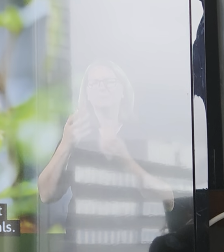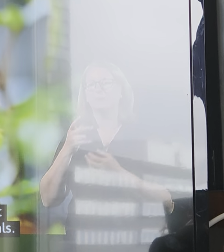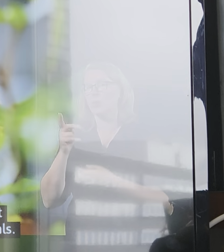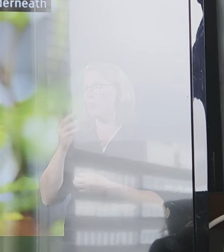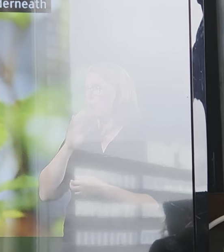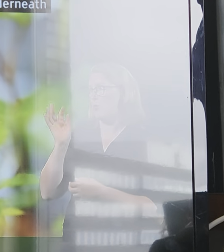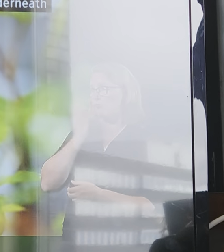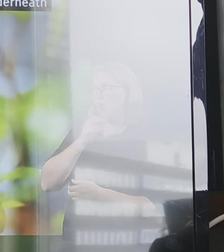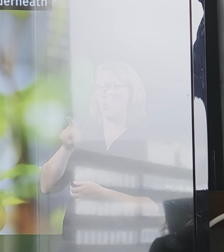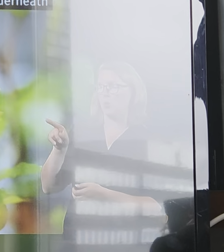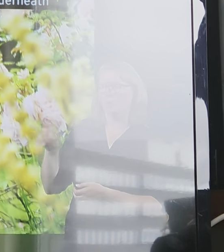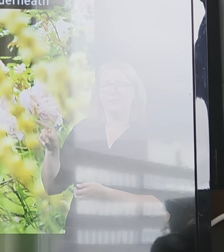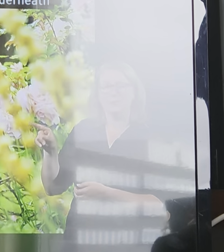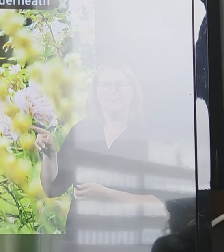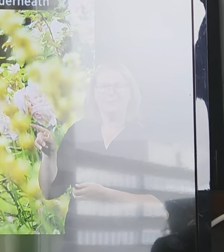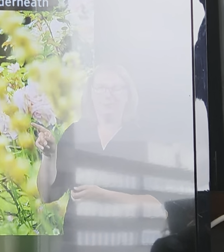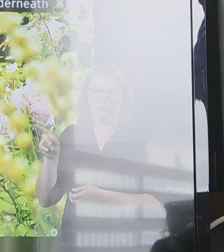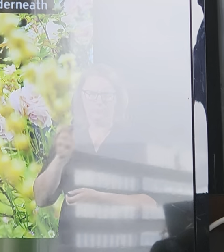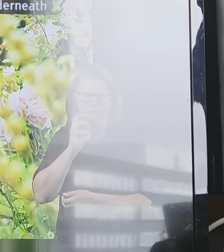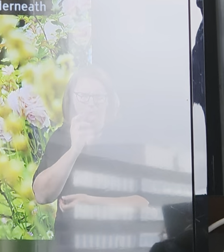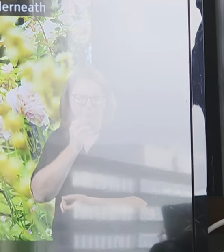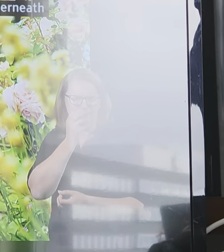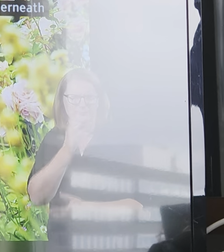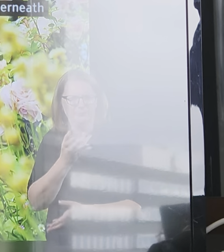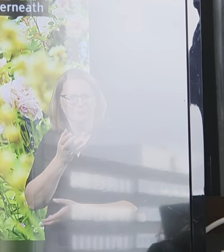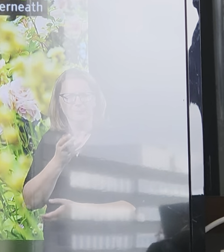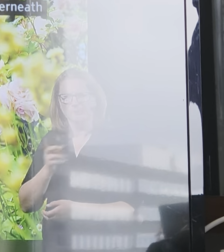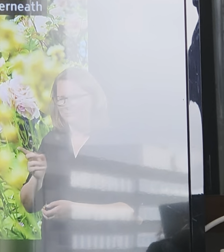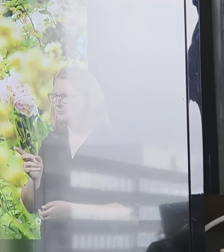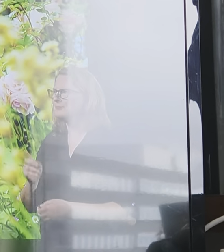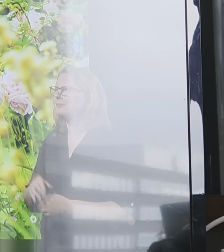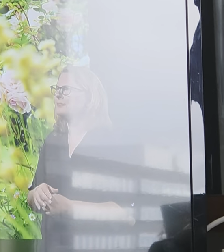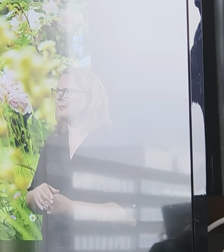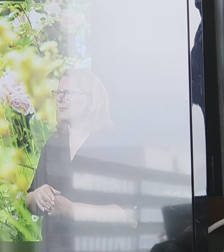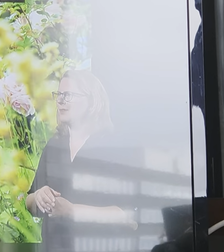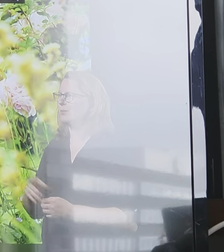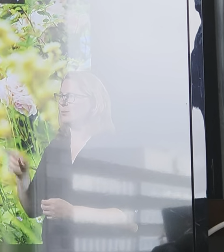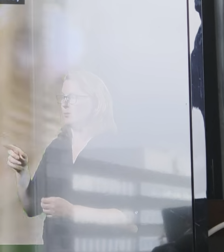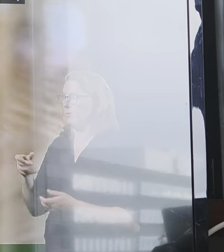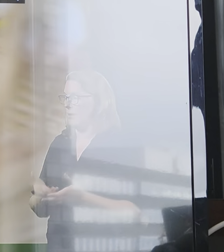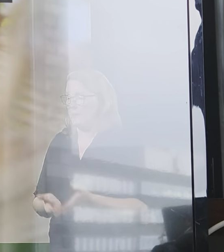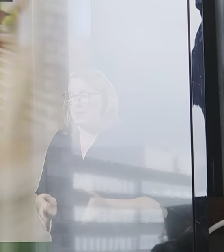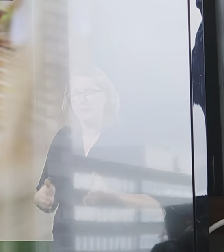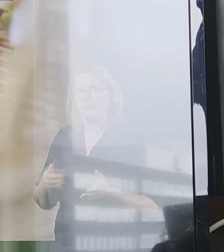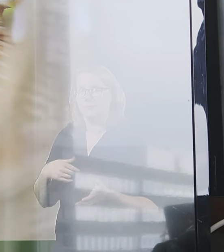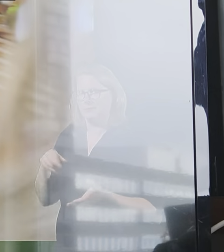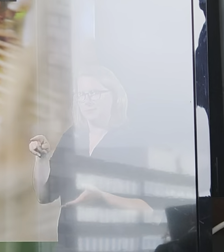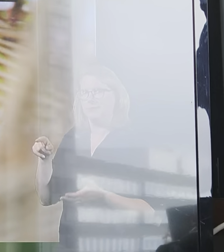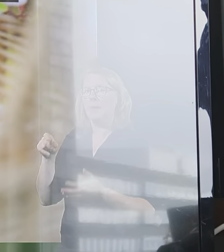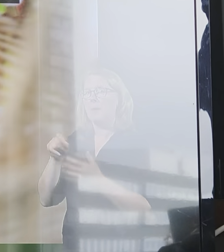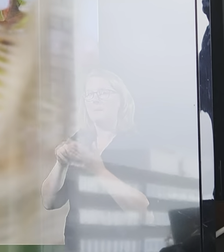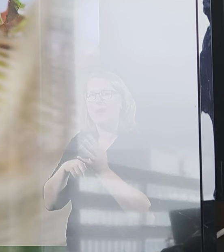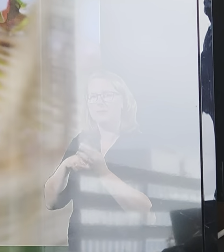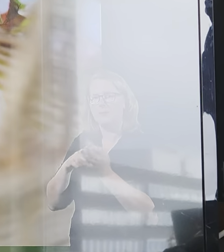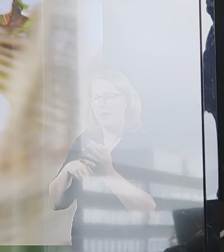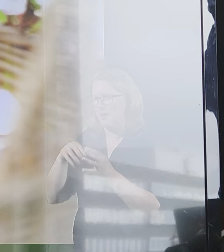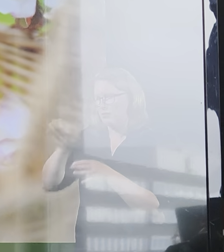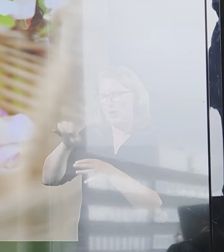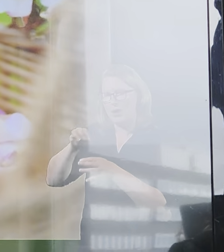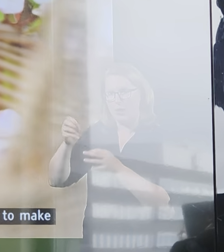their petals. And here is one, and then I pop my basket underneath and I give it a bit of a shake and out they